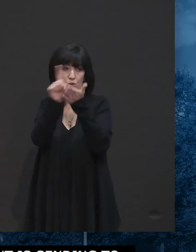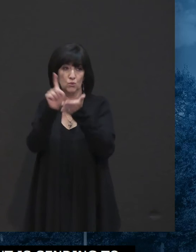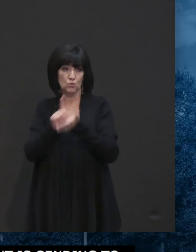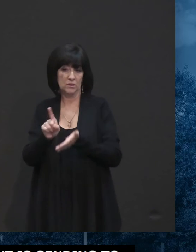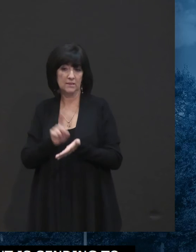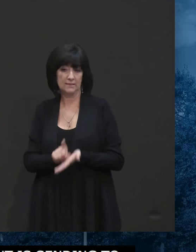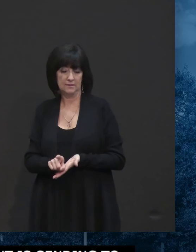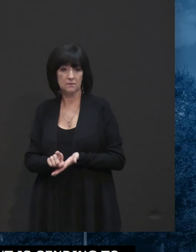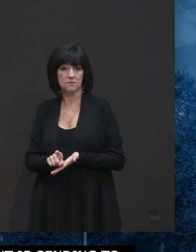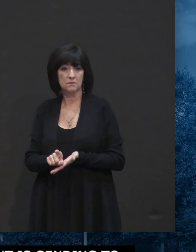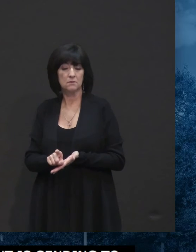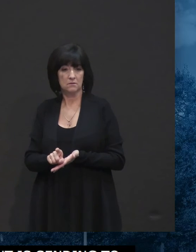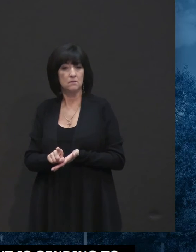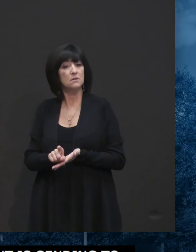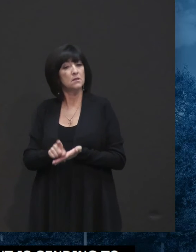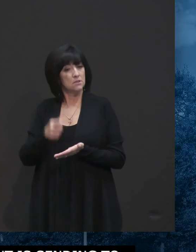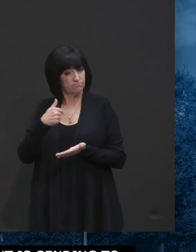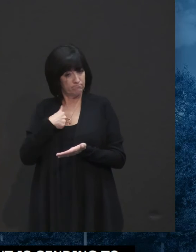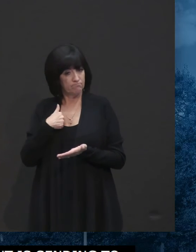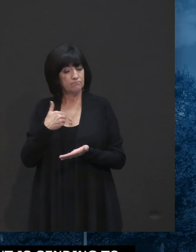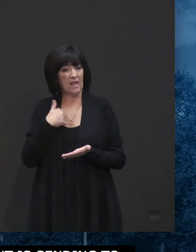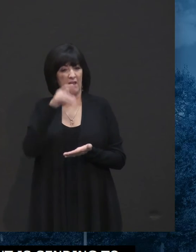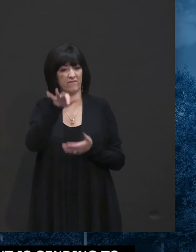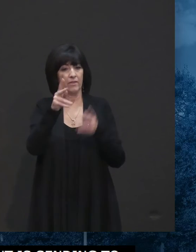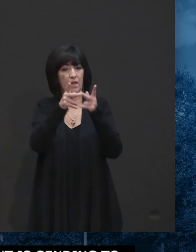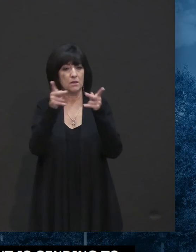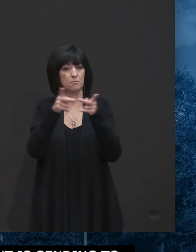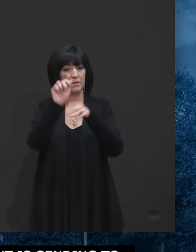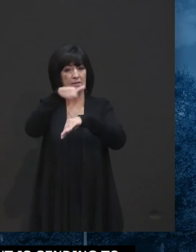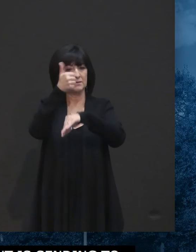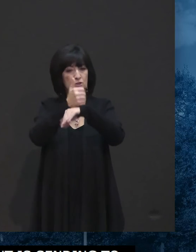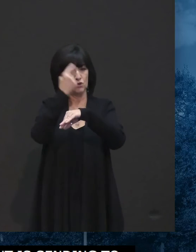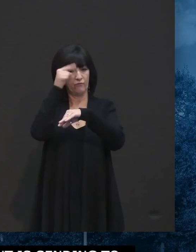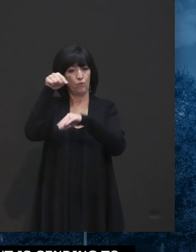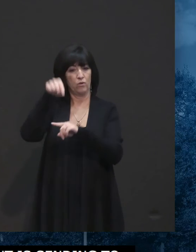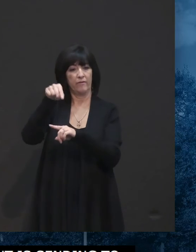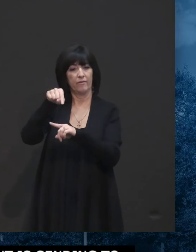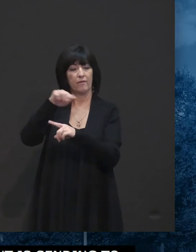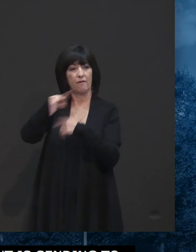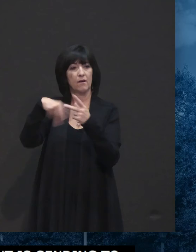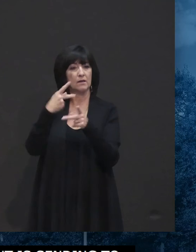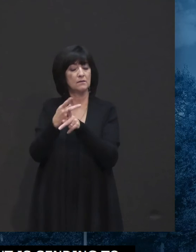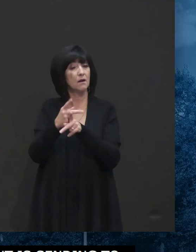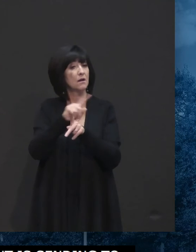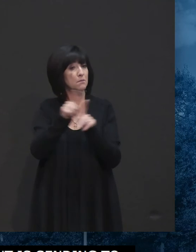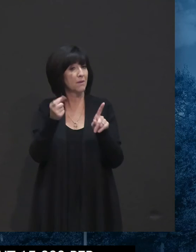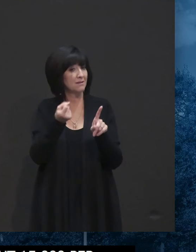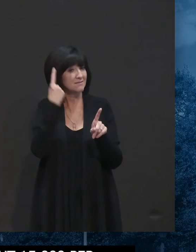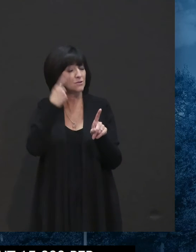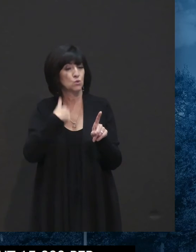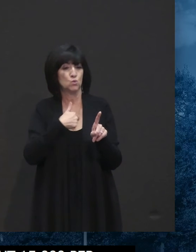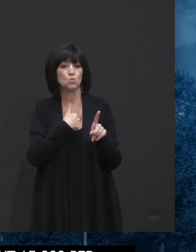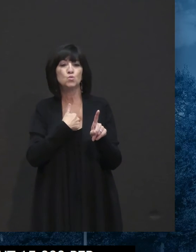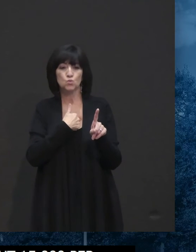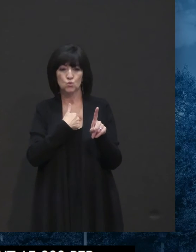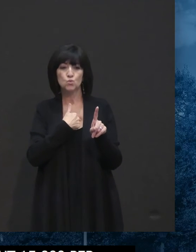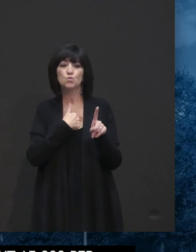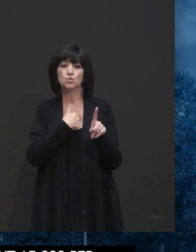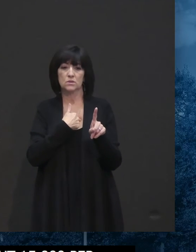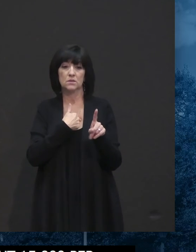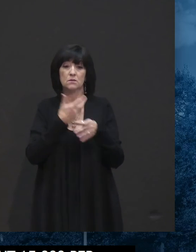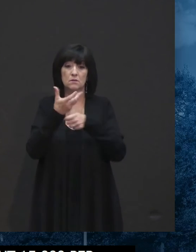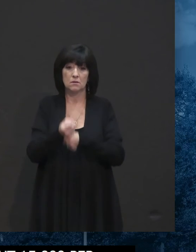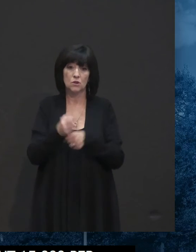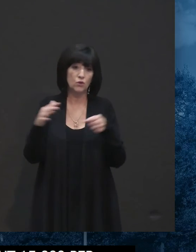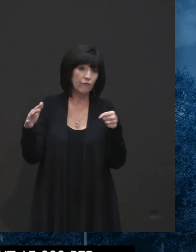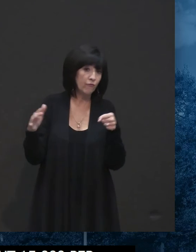We certainly have a place for them, but we do have concerns and caution around this test. This test doesn't